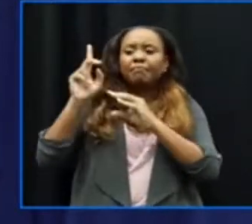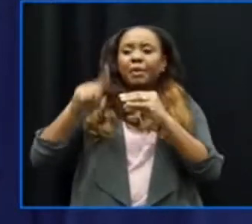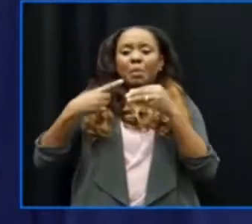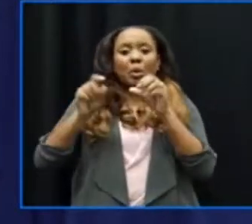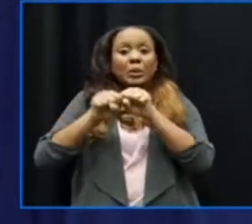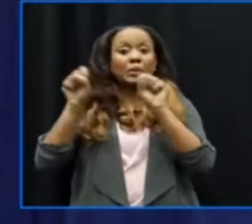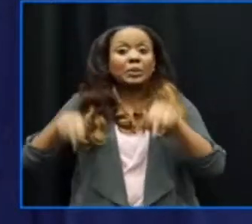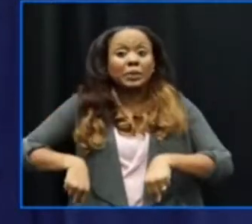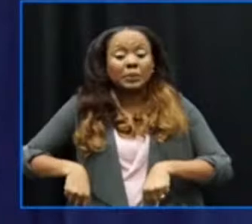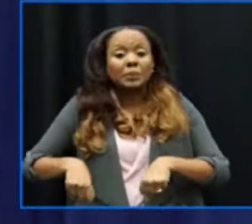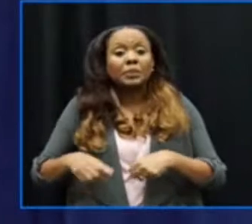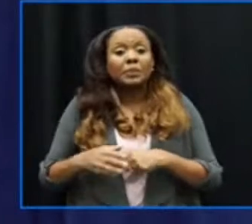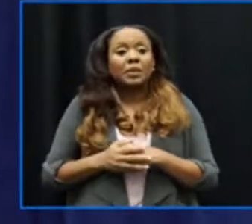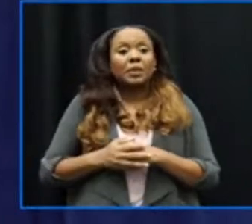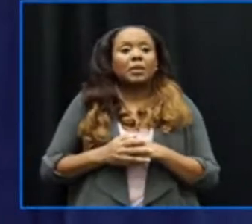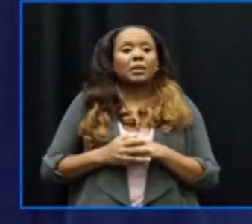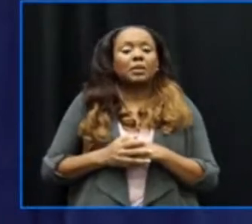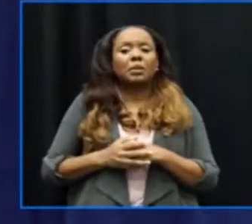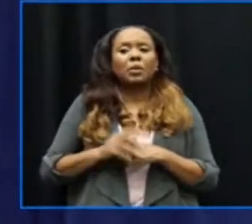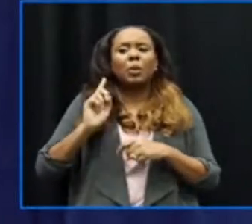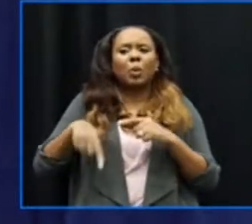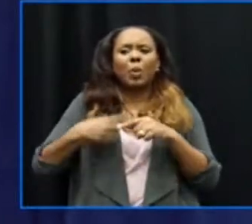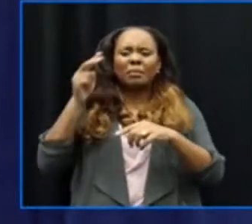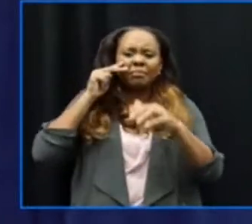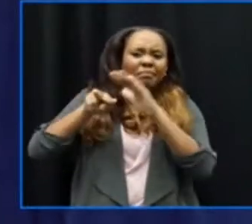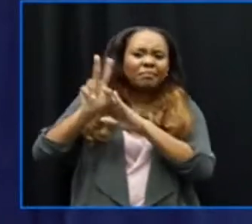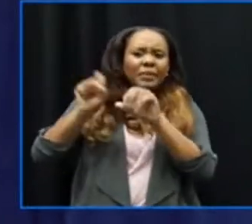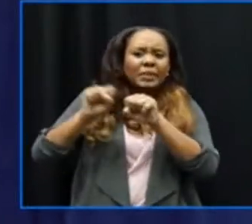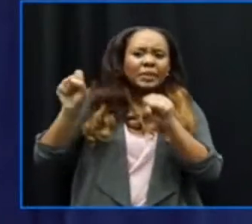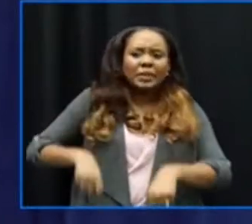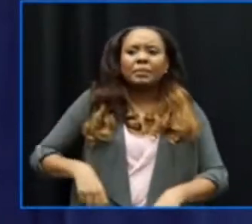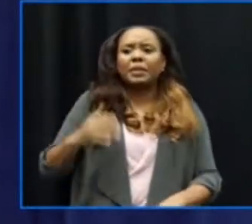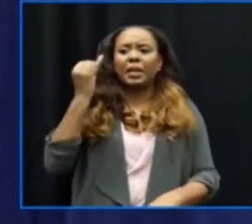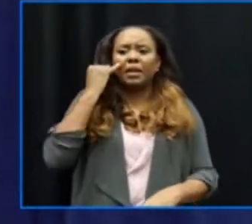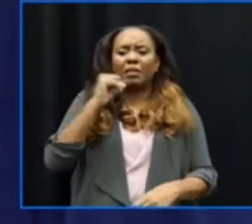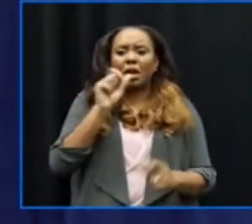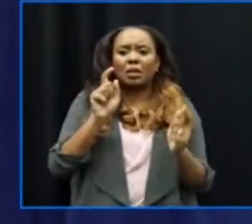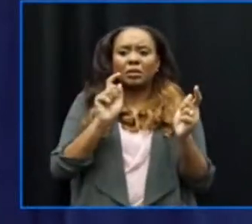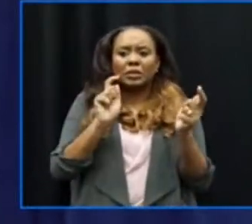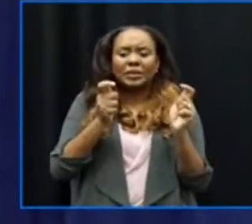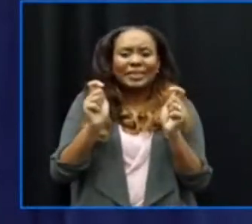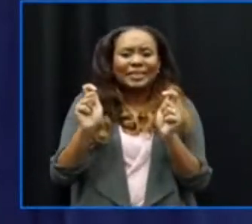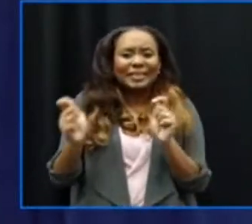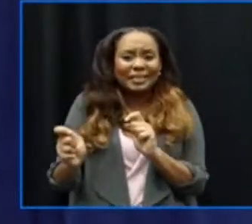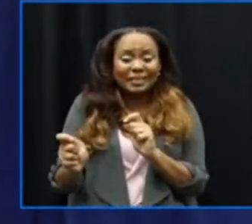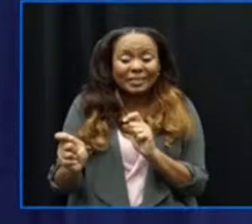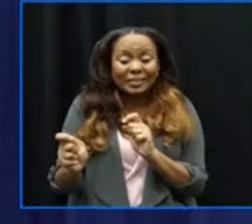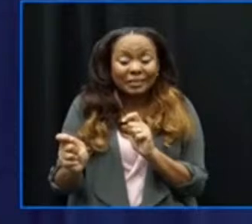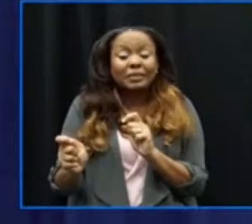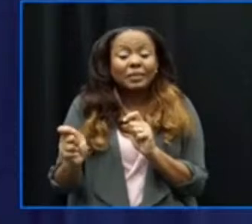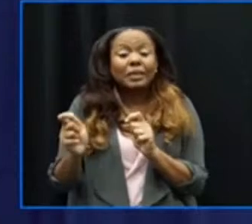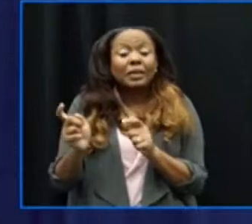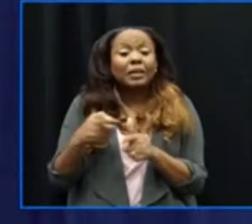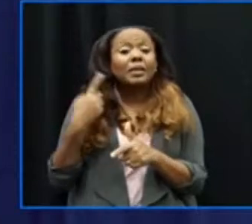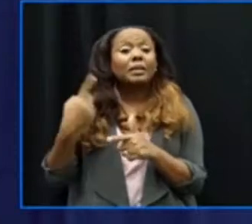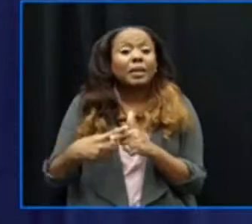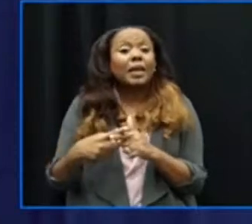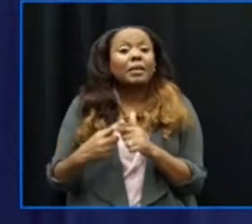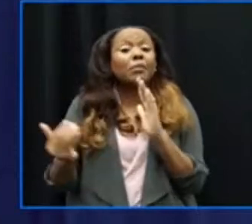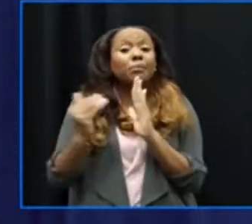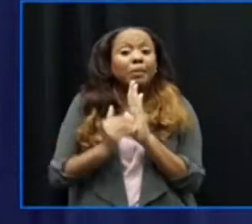that show that unless they're reformed, they could be depleted within a generation. And that's the worst case scenario for the